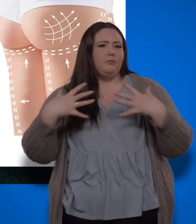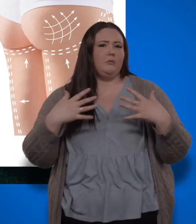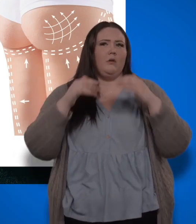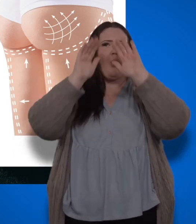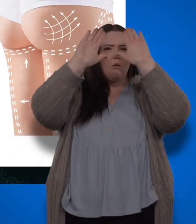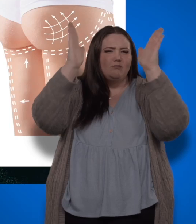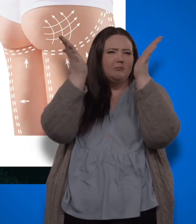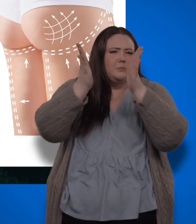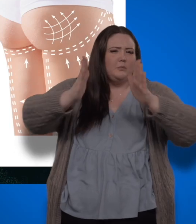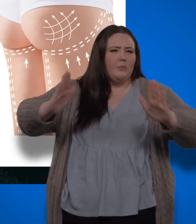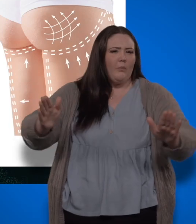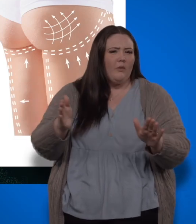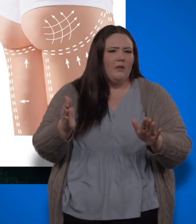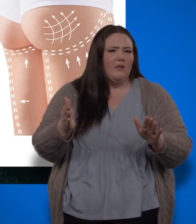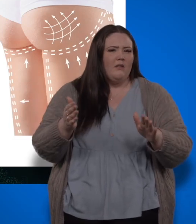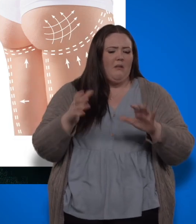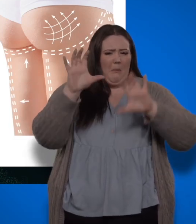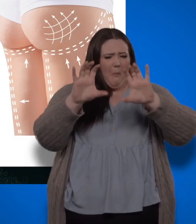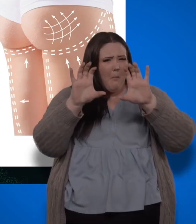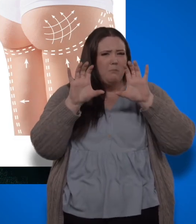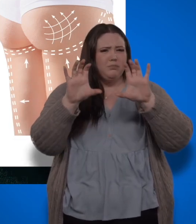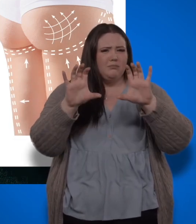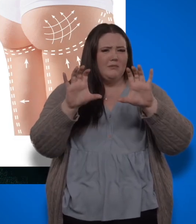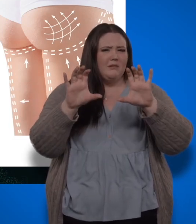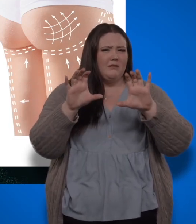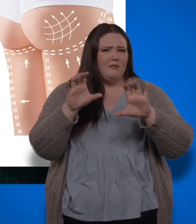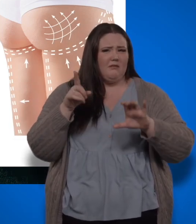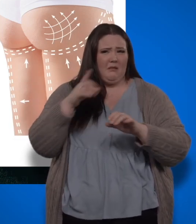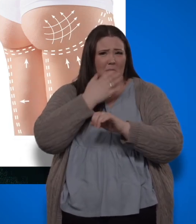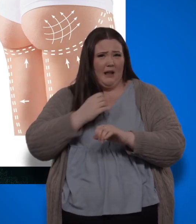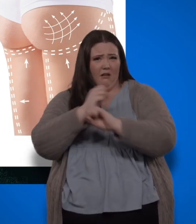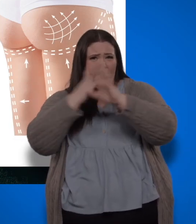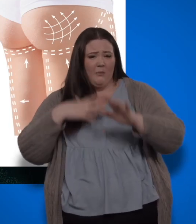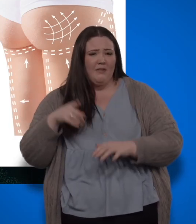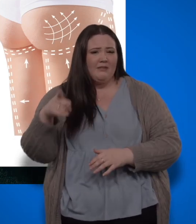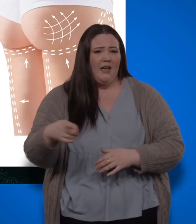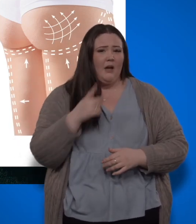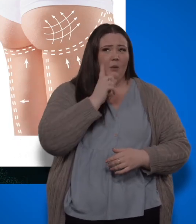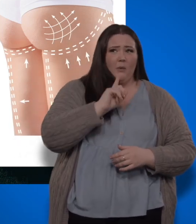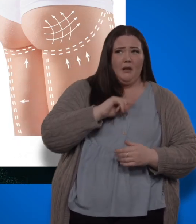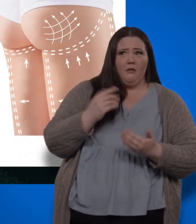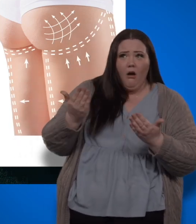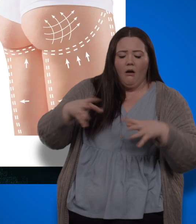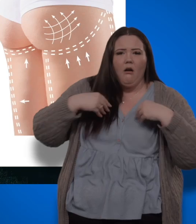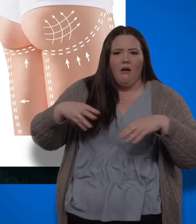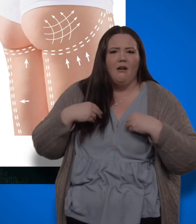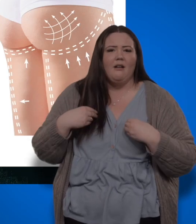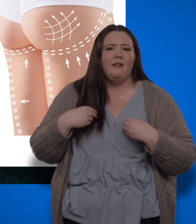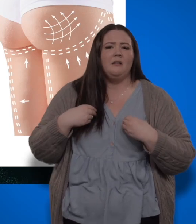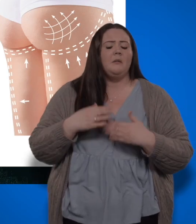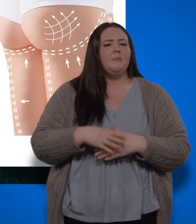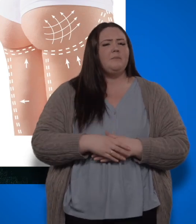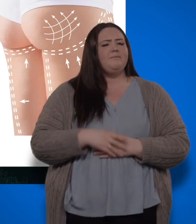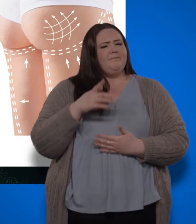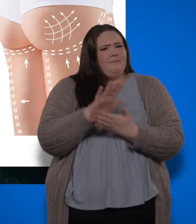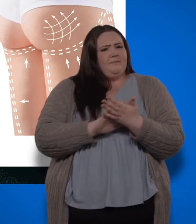buttocks. And this illustrates the problem of choice. These women are freely choosing to change